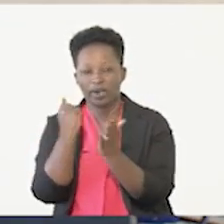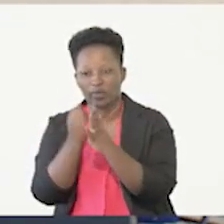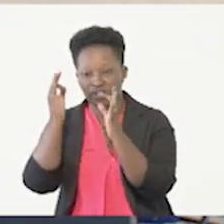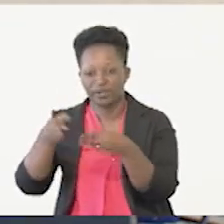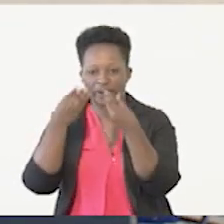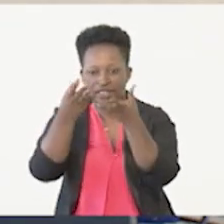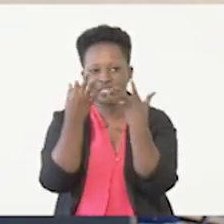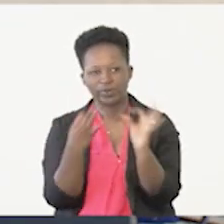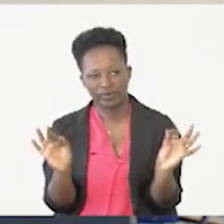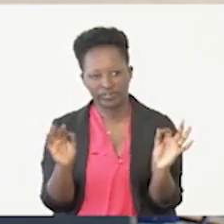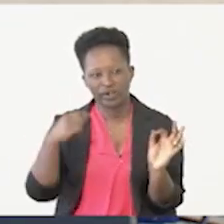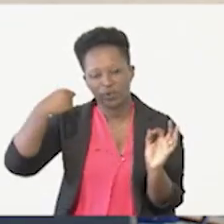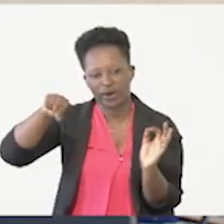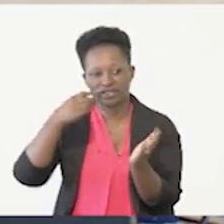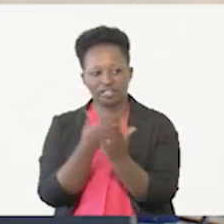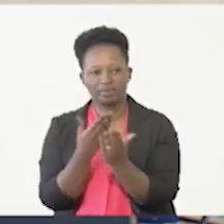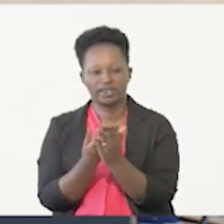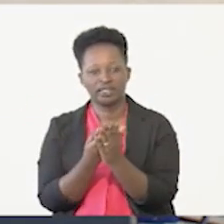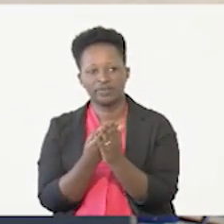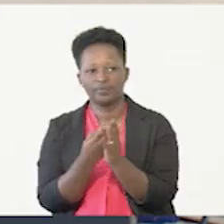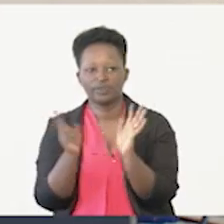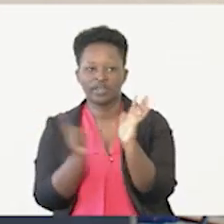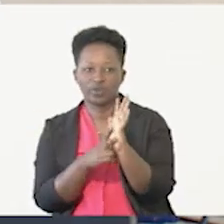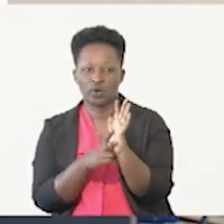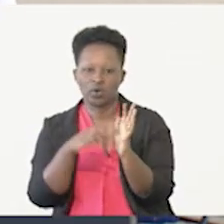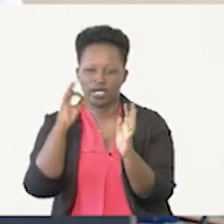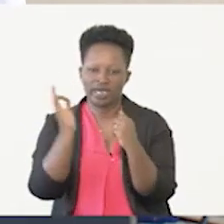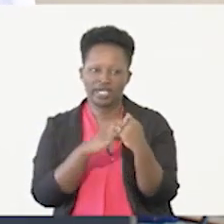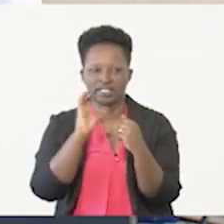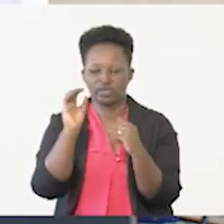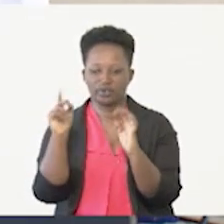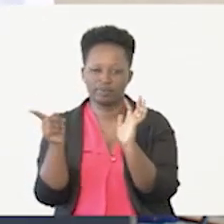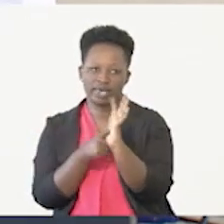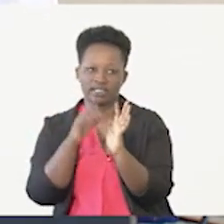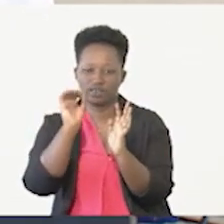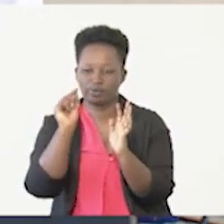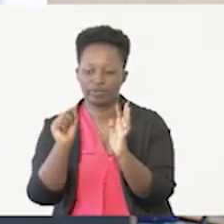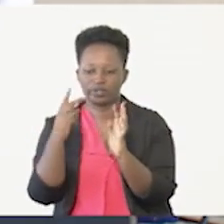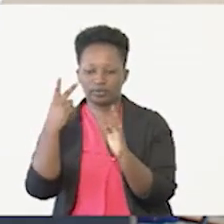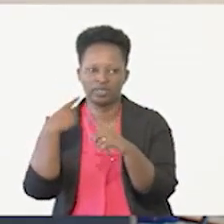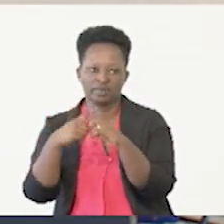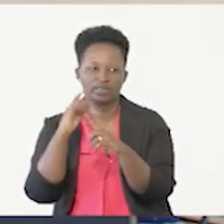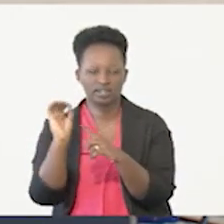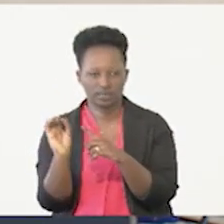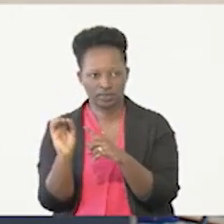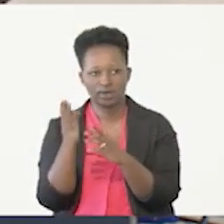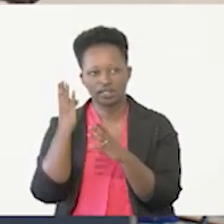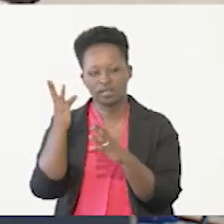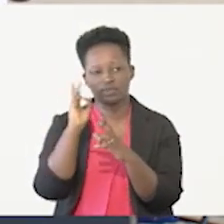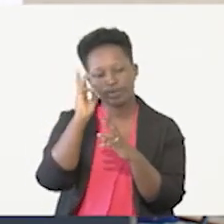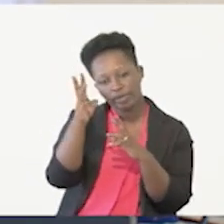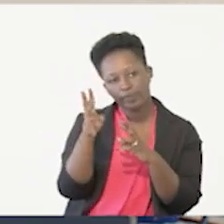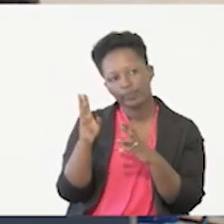free. So quantity demanded now will be 800 minus 0.2 times 0 here. So this will be